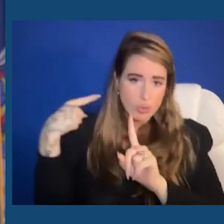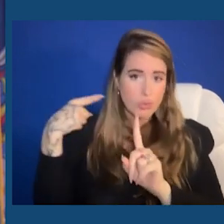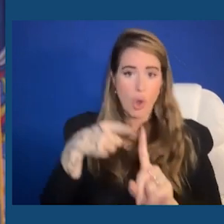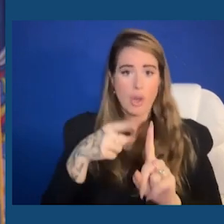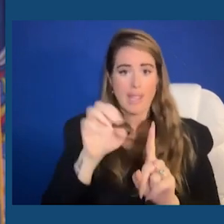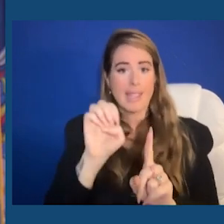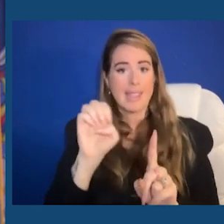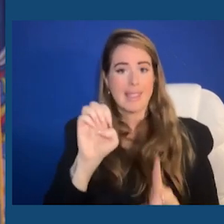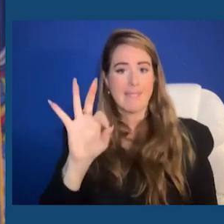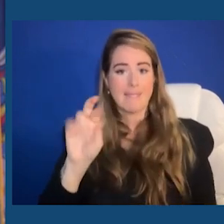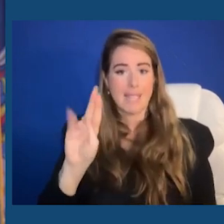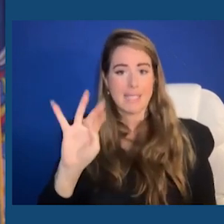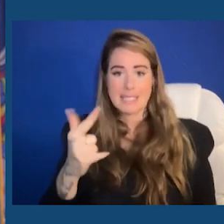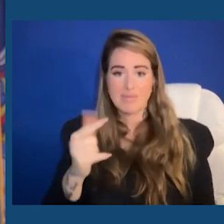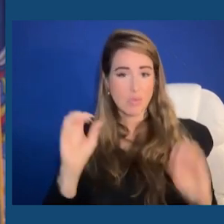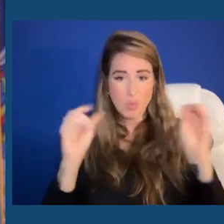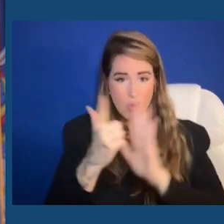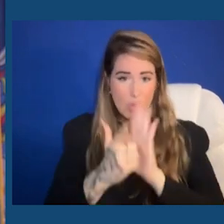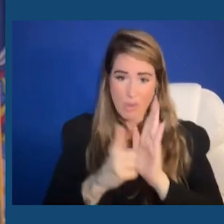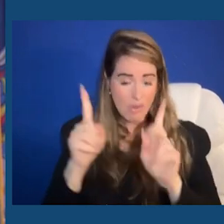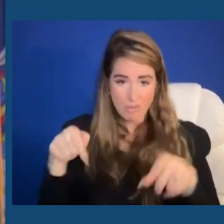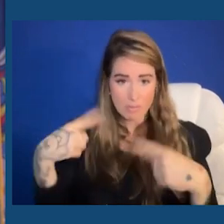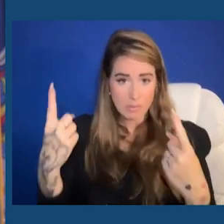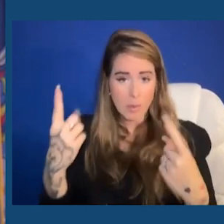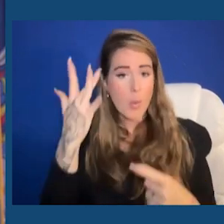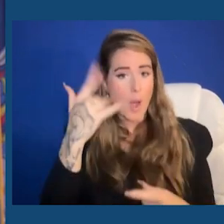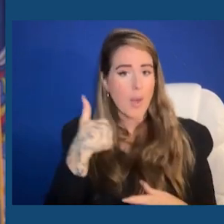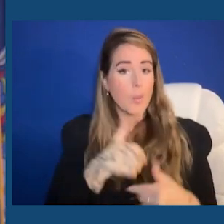e-fencing, because there's a loophole, as